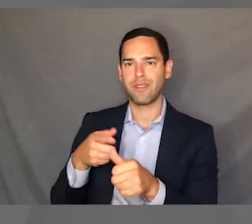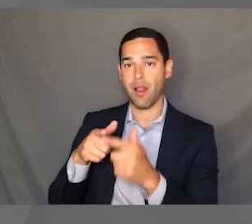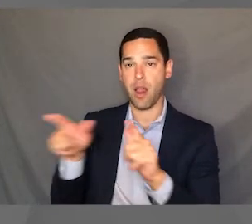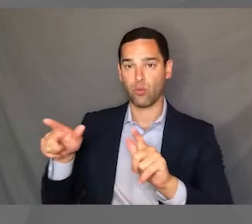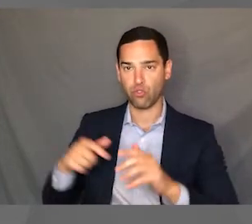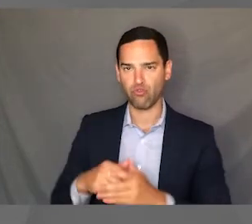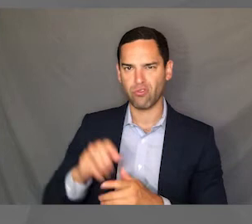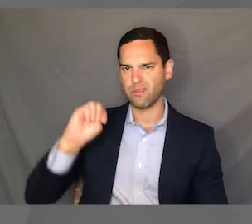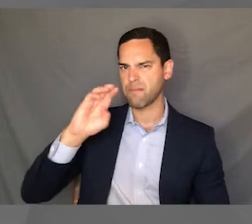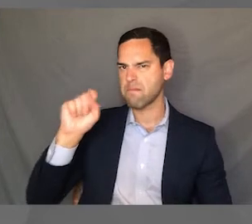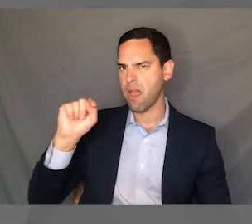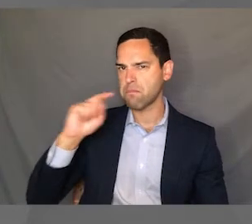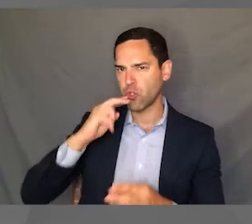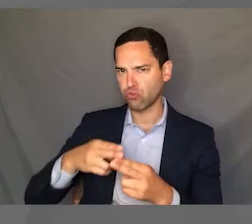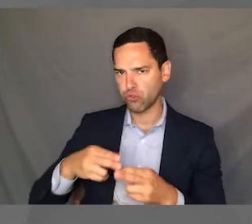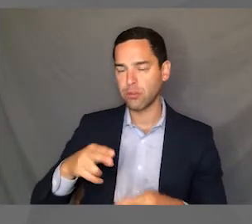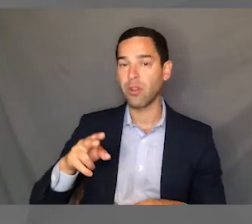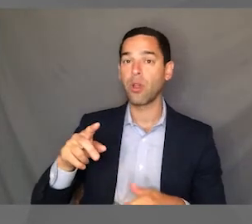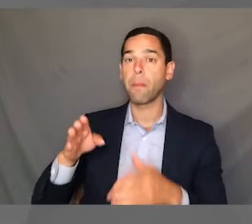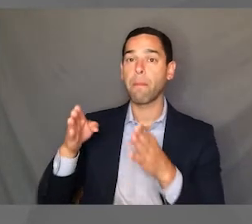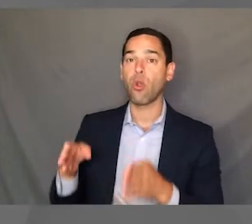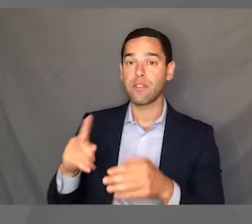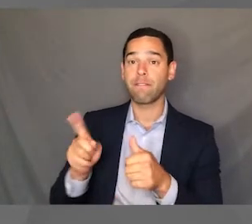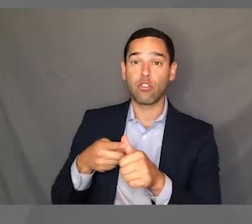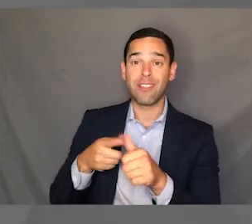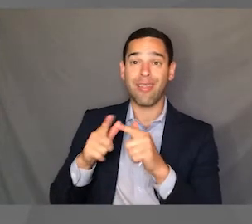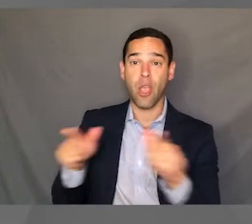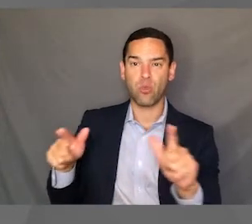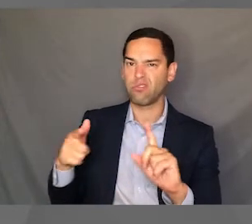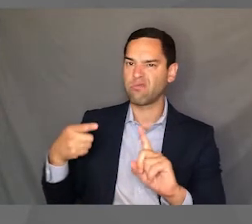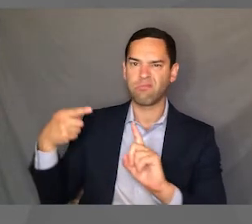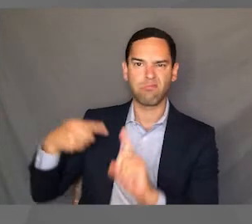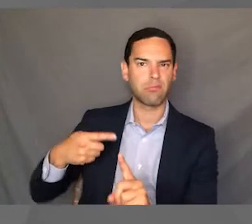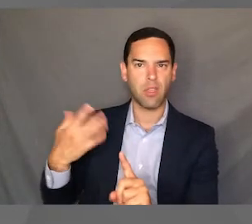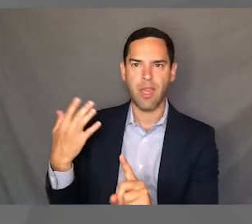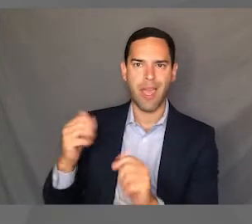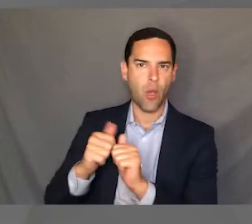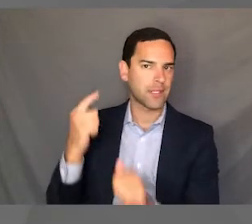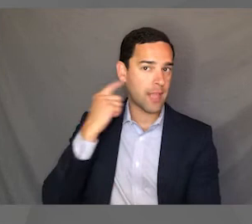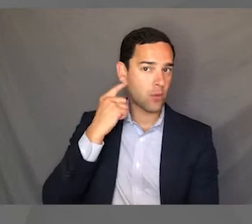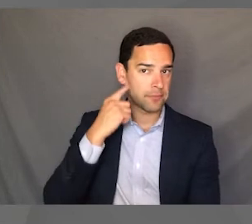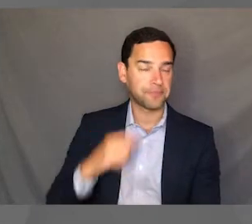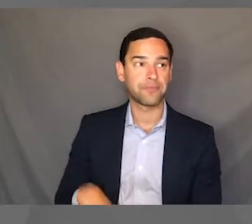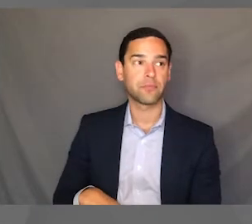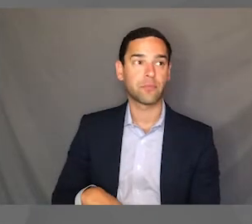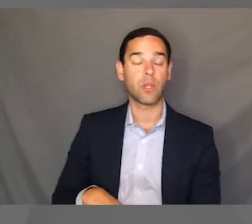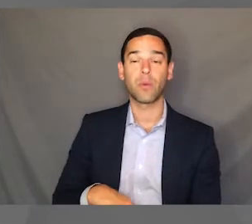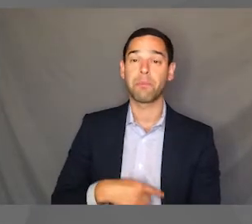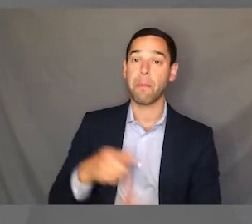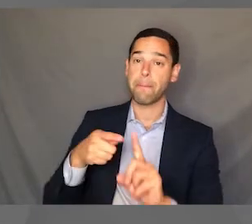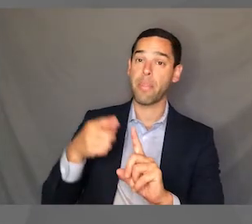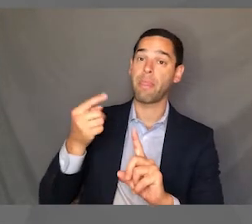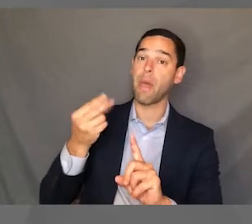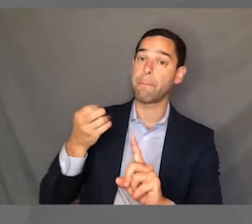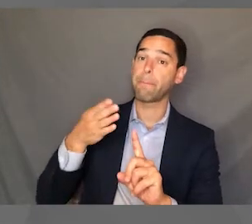this briefly. Person first language is exactly how it sounds. We want to see the person before we see anything else about